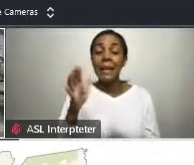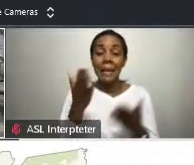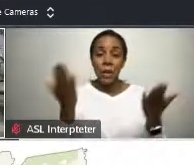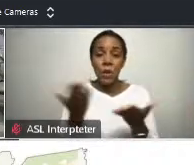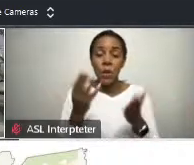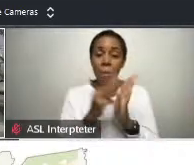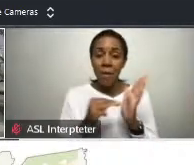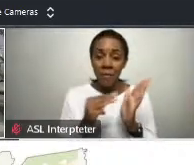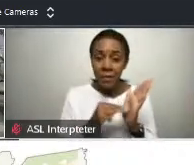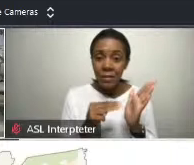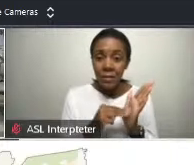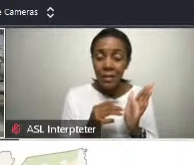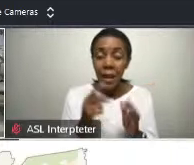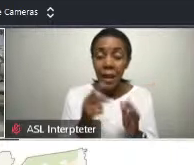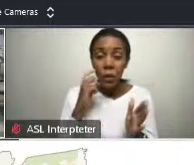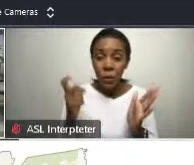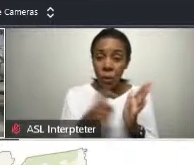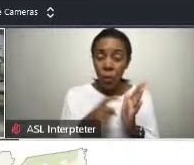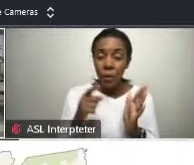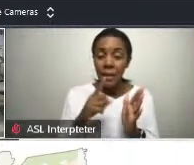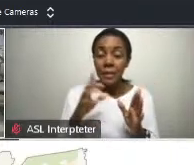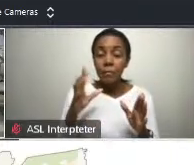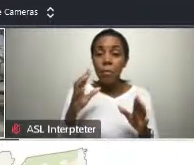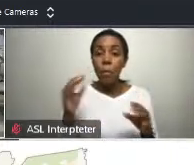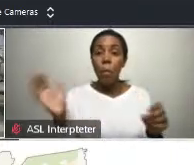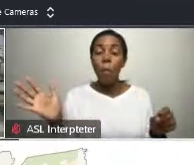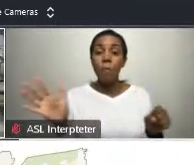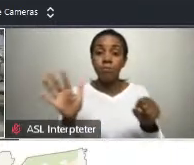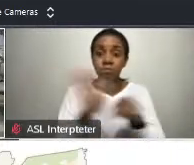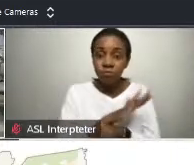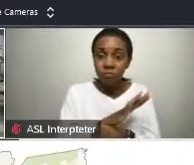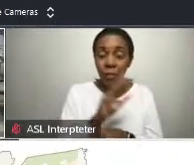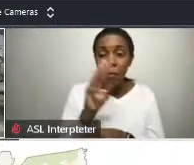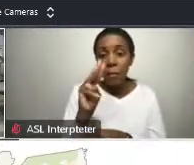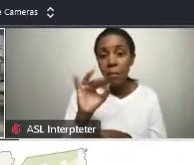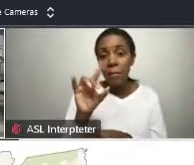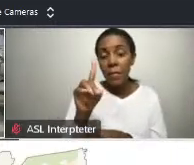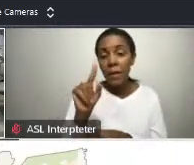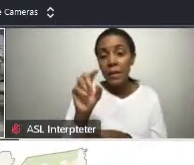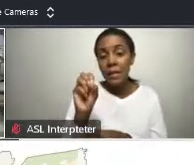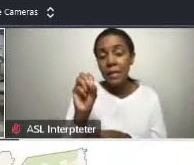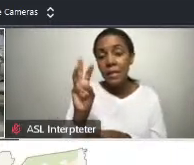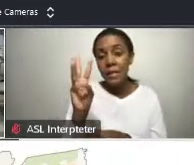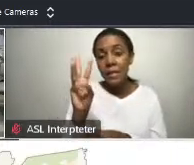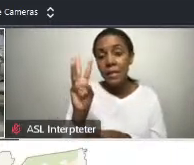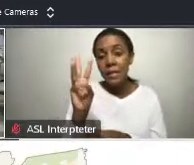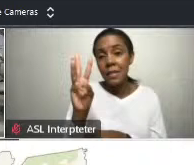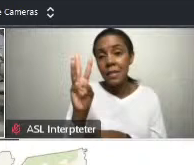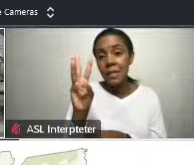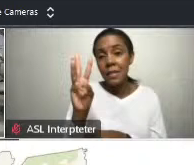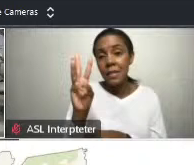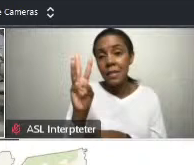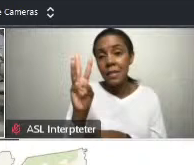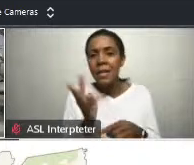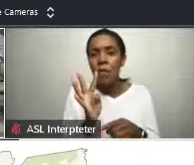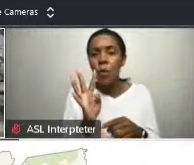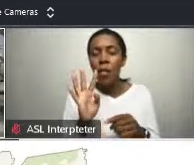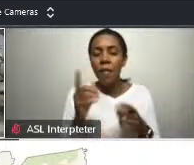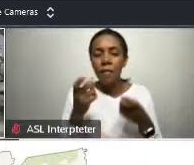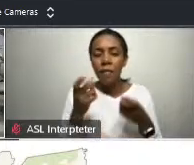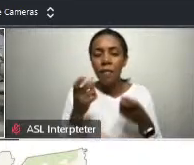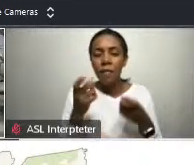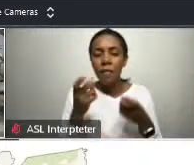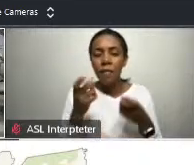see, there is the greatest concentration in the Midtown area and then along several of the major